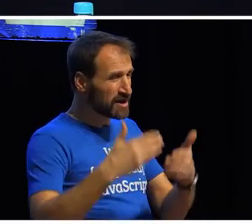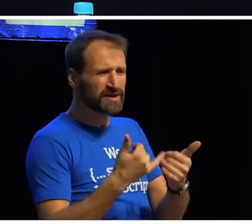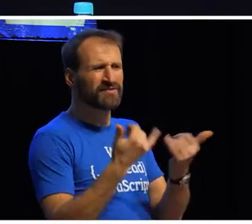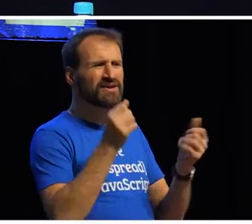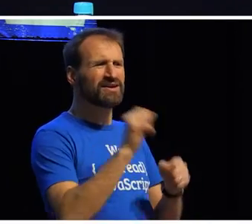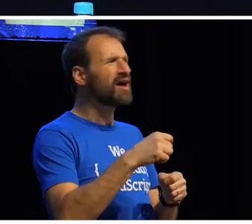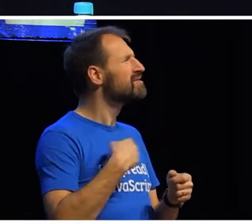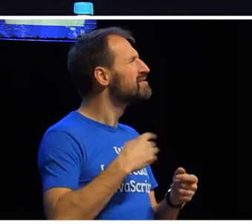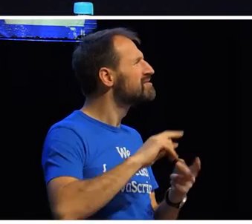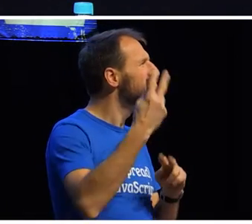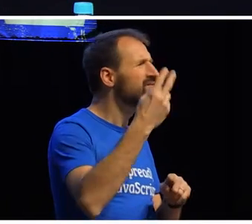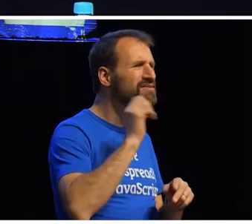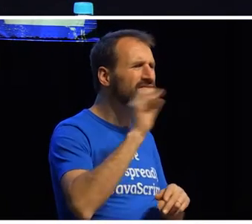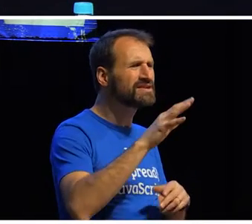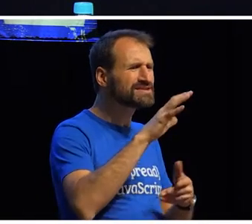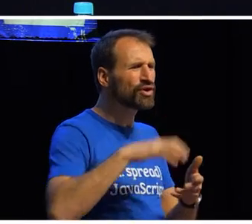thoughts